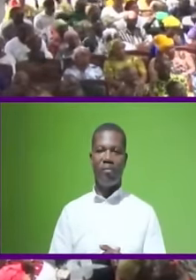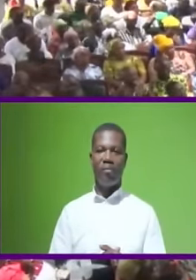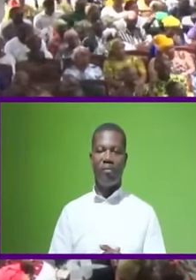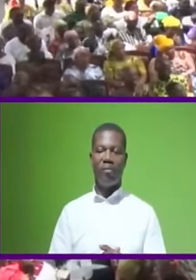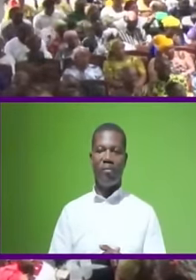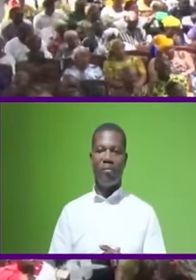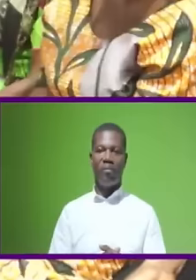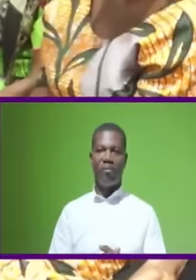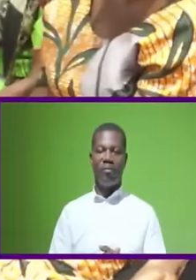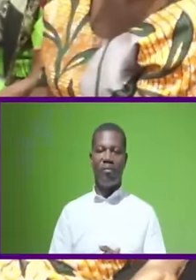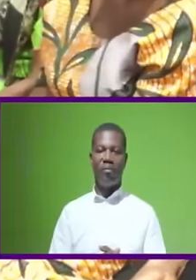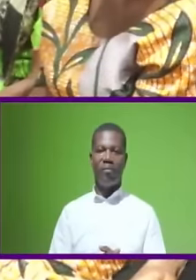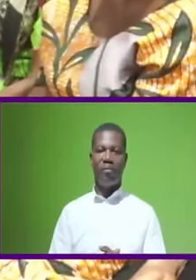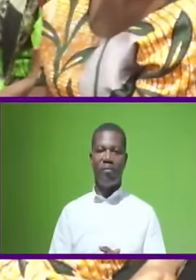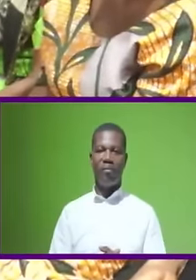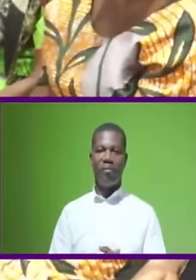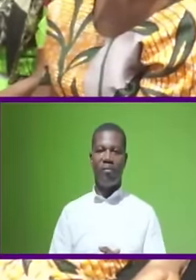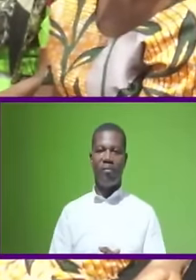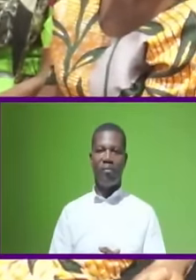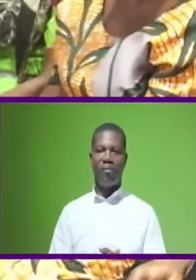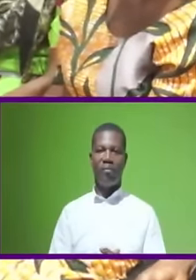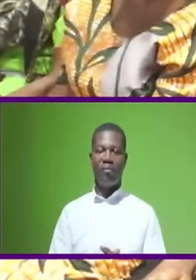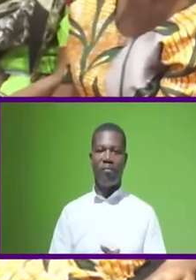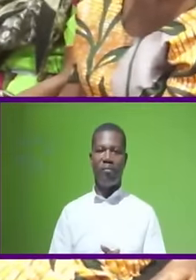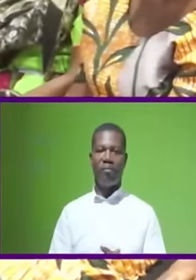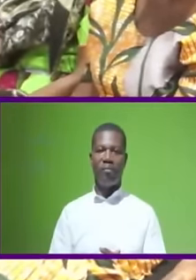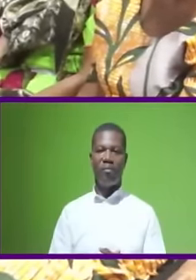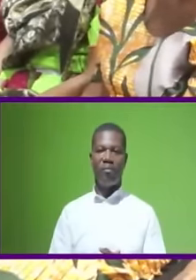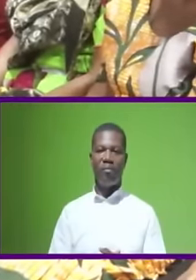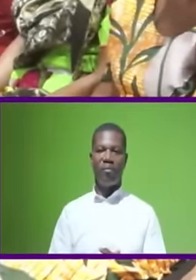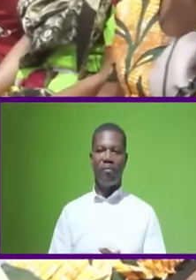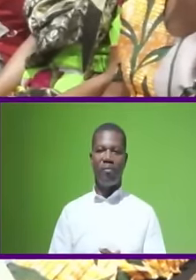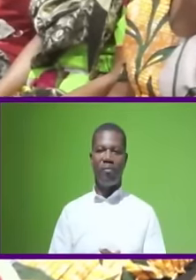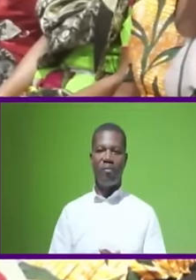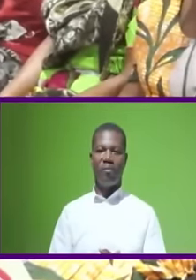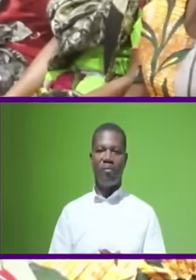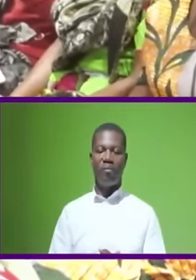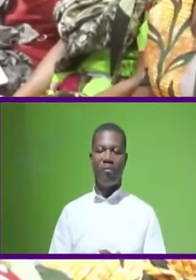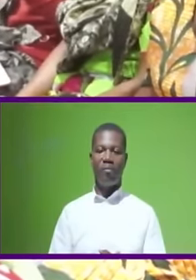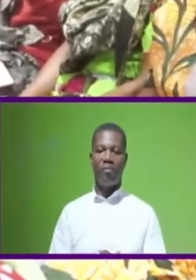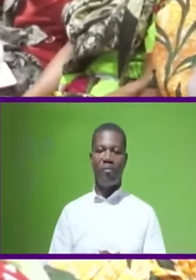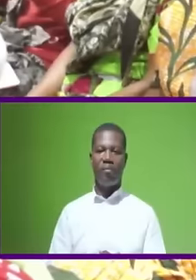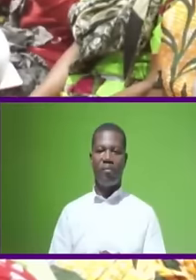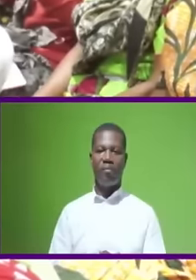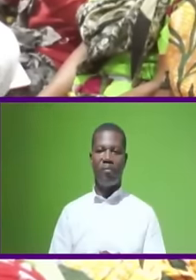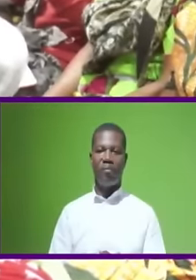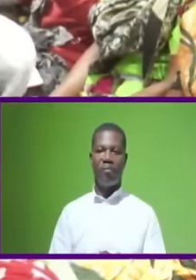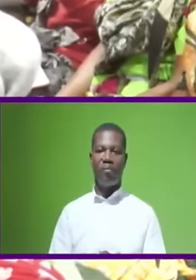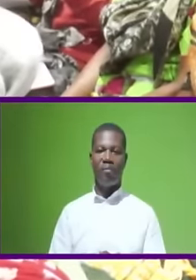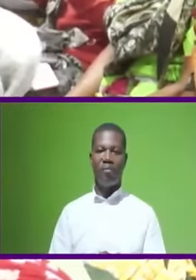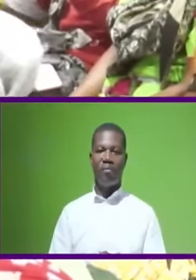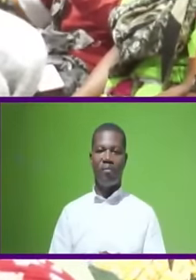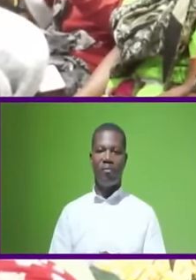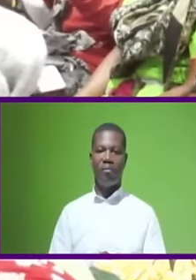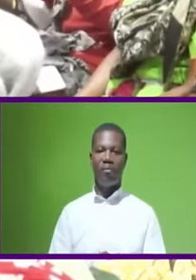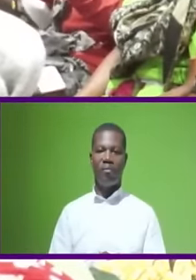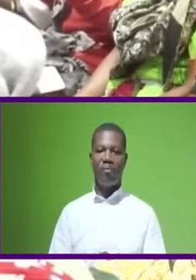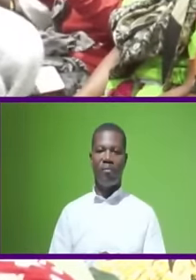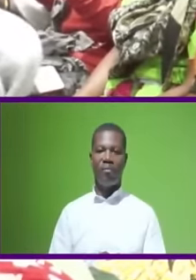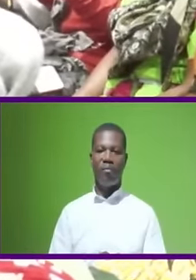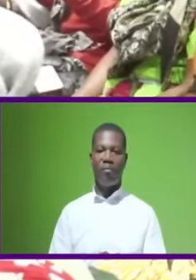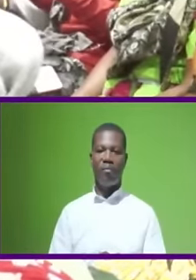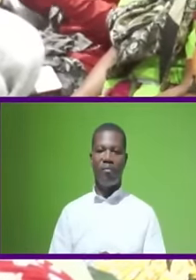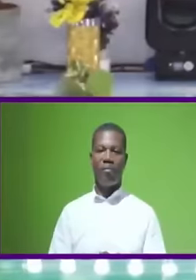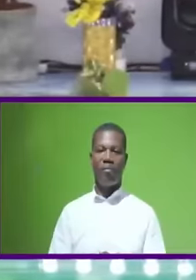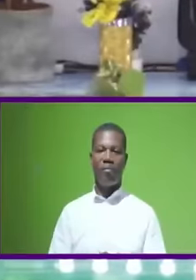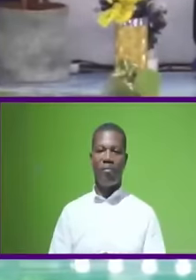And they sell. Some of them cost about $250,000 or $300,000 because I have all the tools and the machines